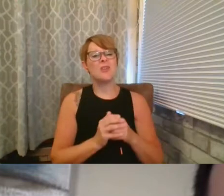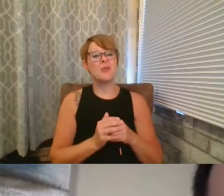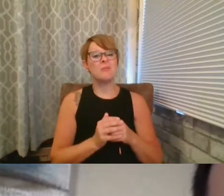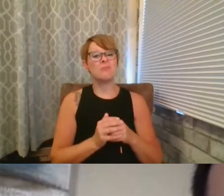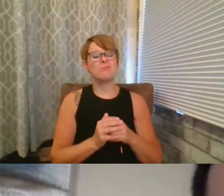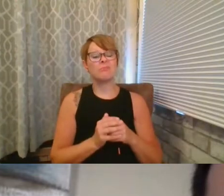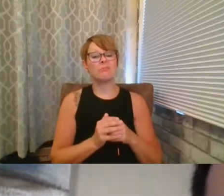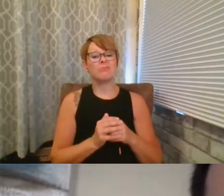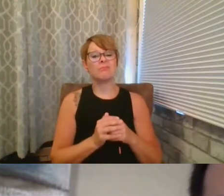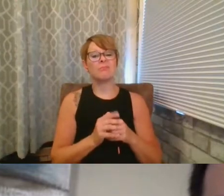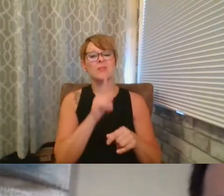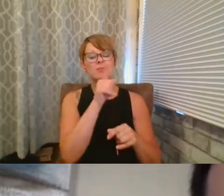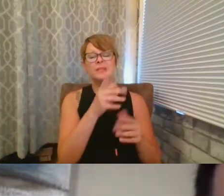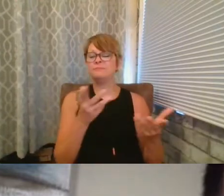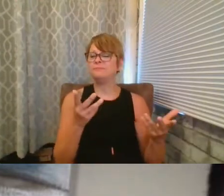immigrant